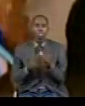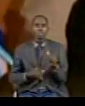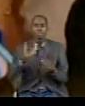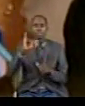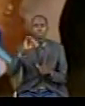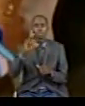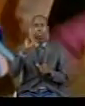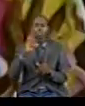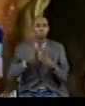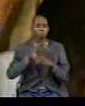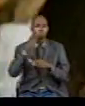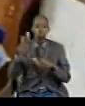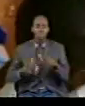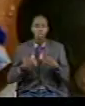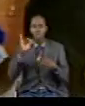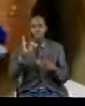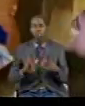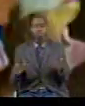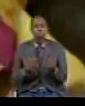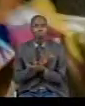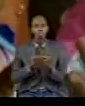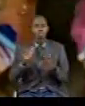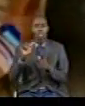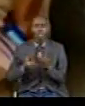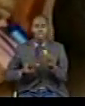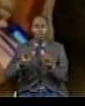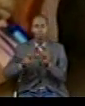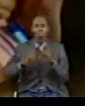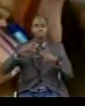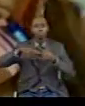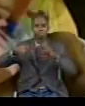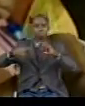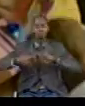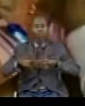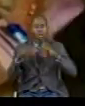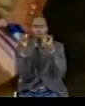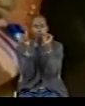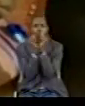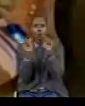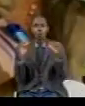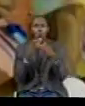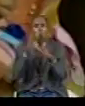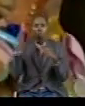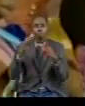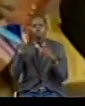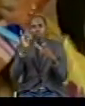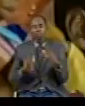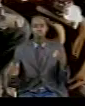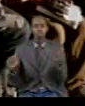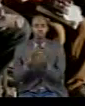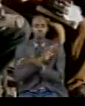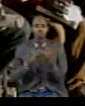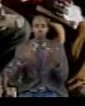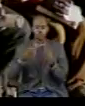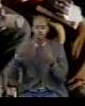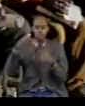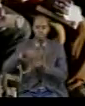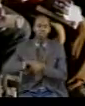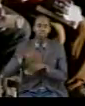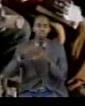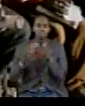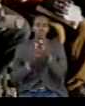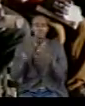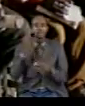destroyed. Every chain, every bondage, totally destroyed tonight, in Jesus' name.